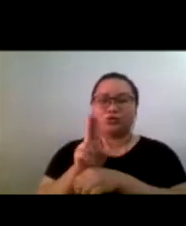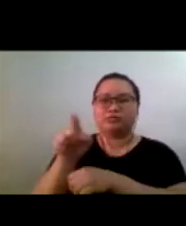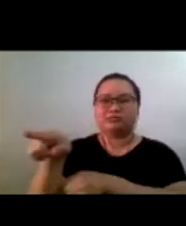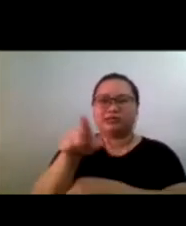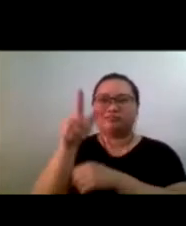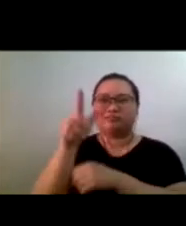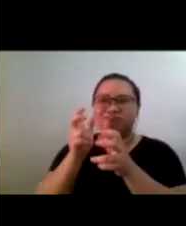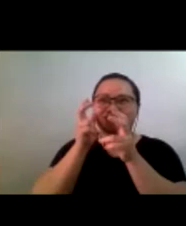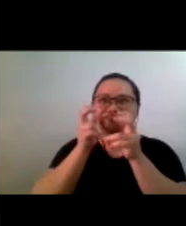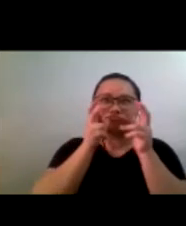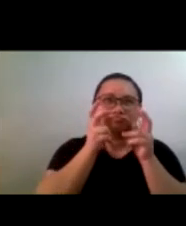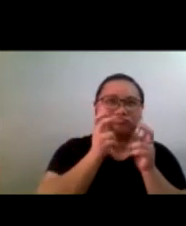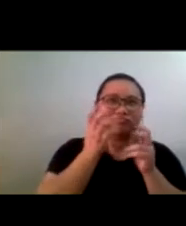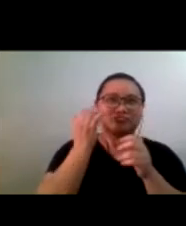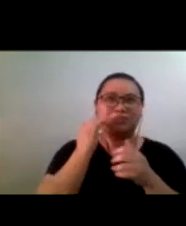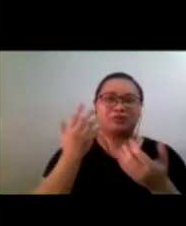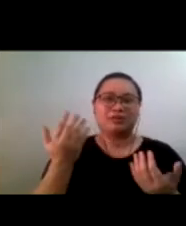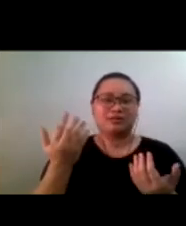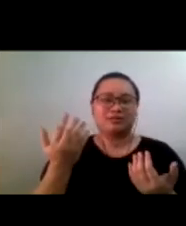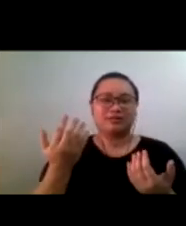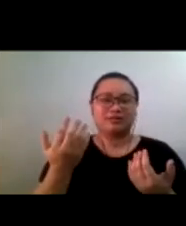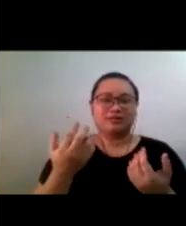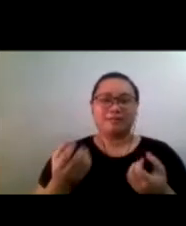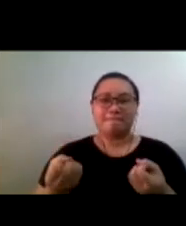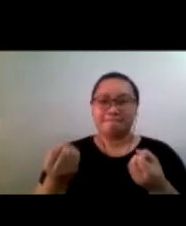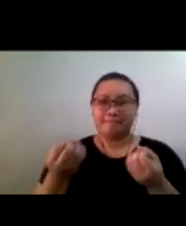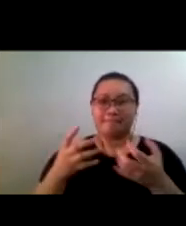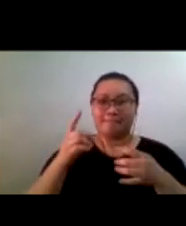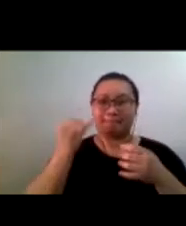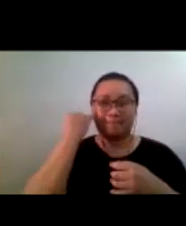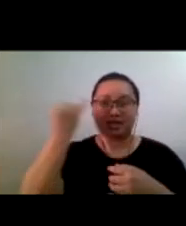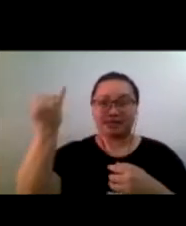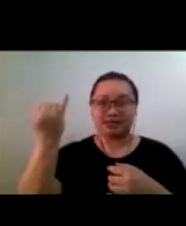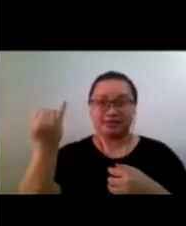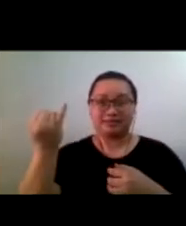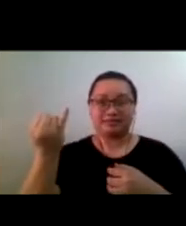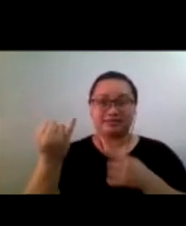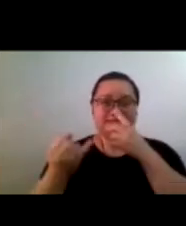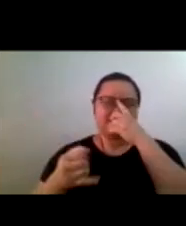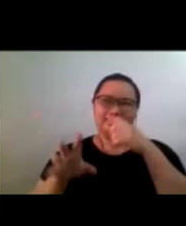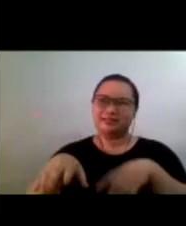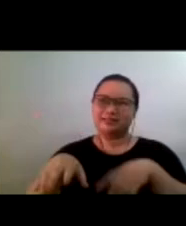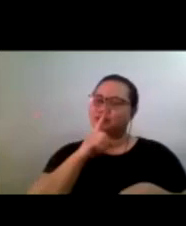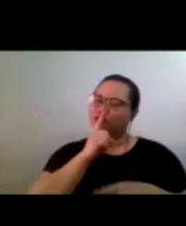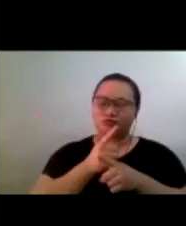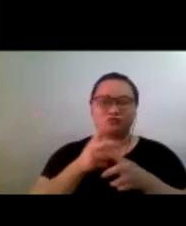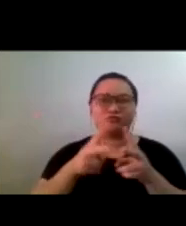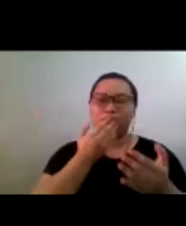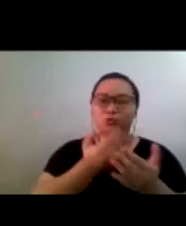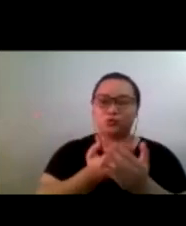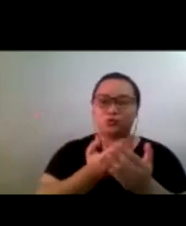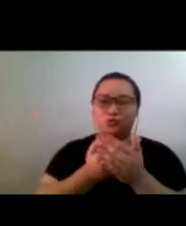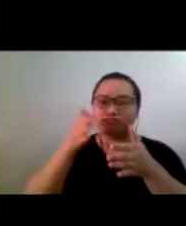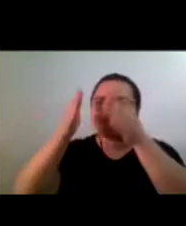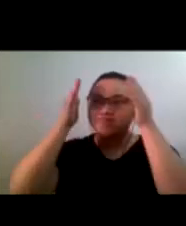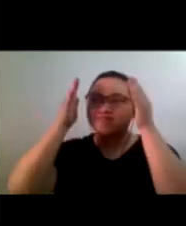know, it's always good to listen to people. But then some people say,